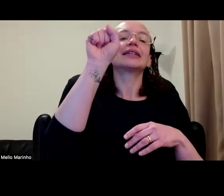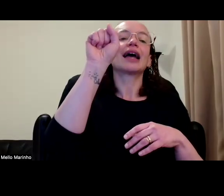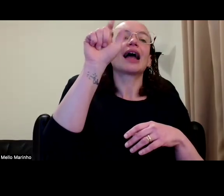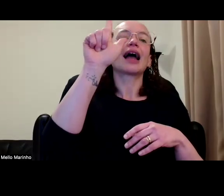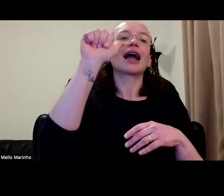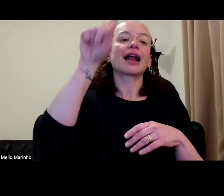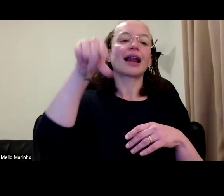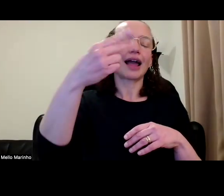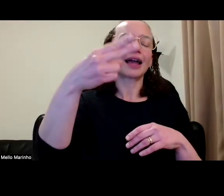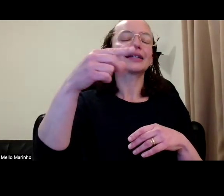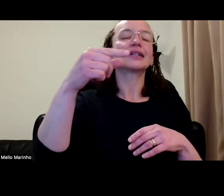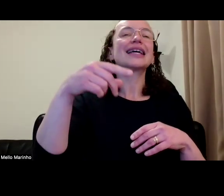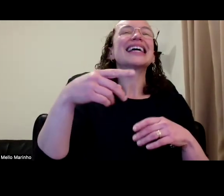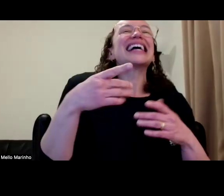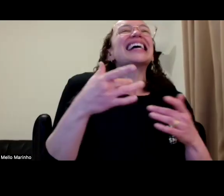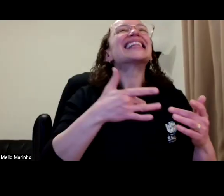or Invisalign.